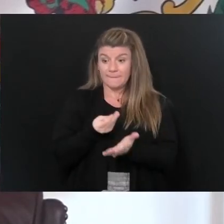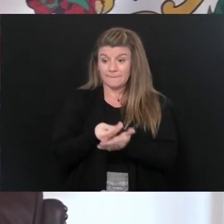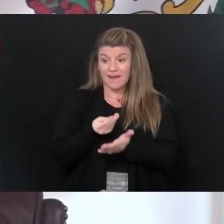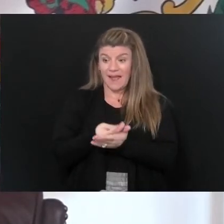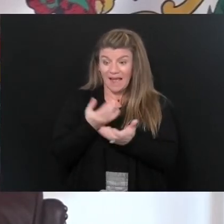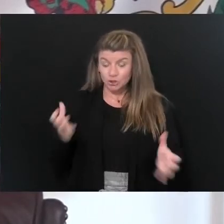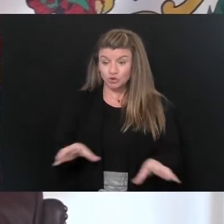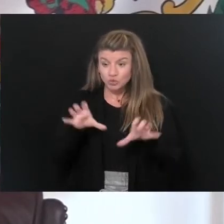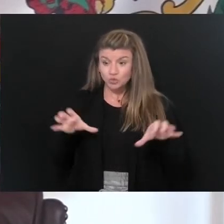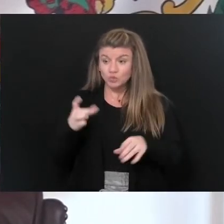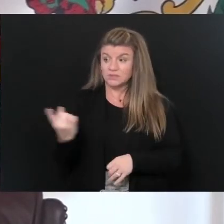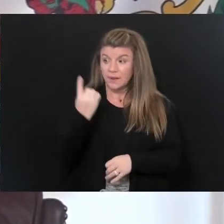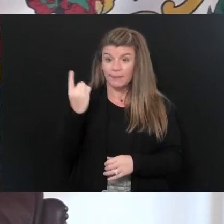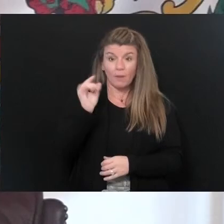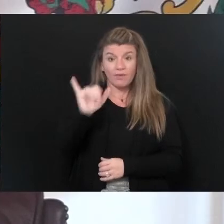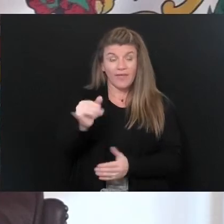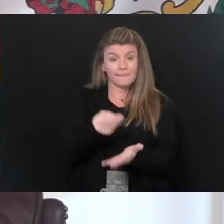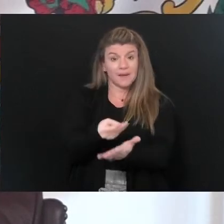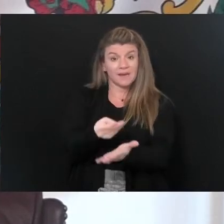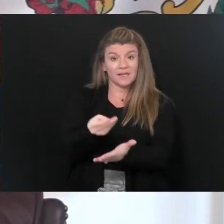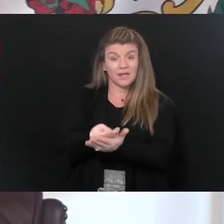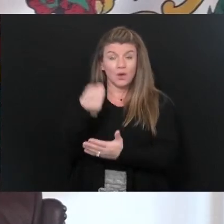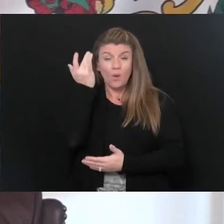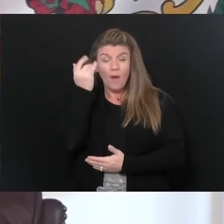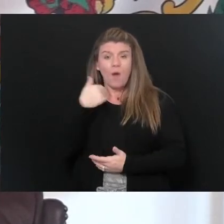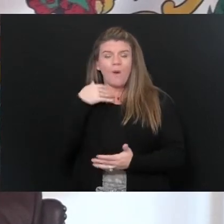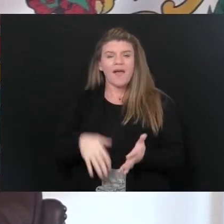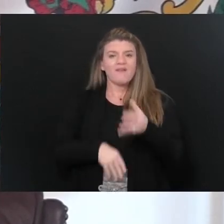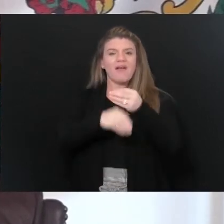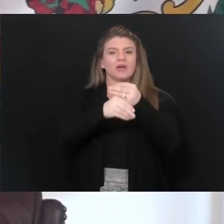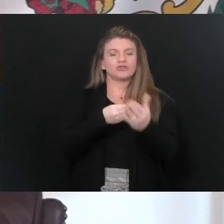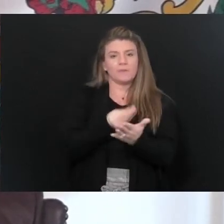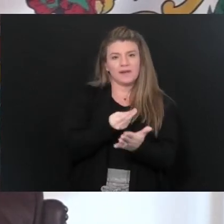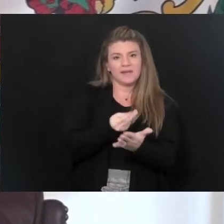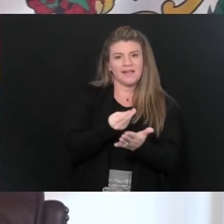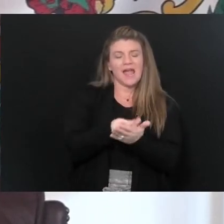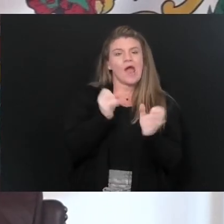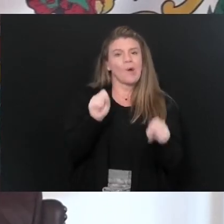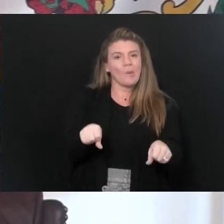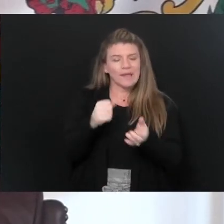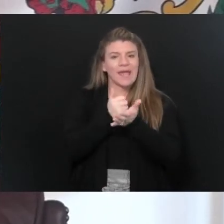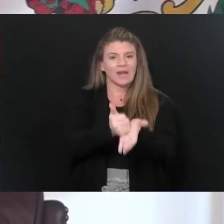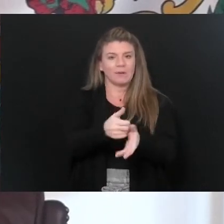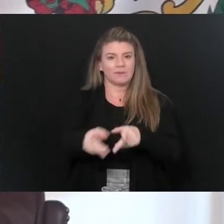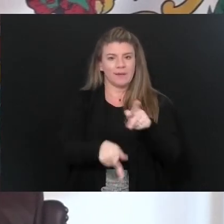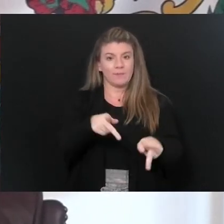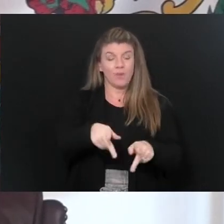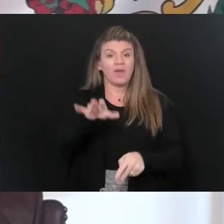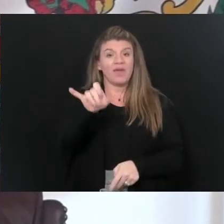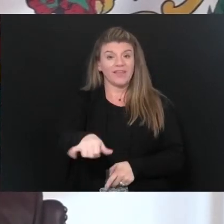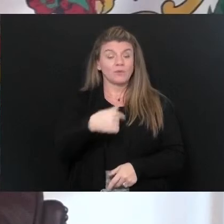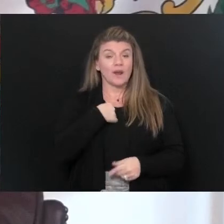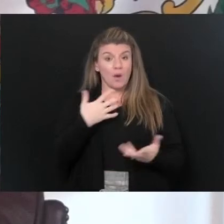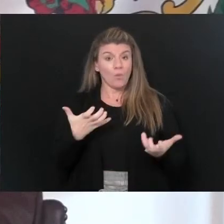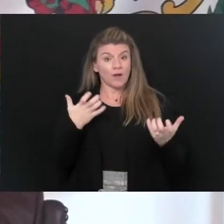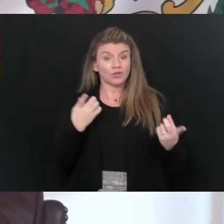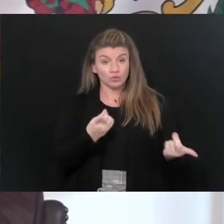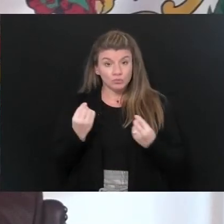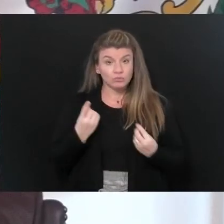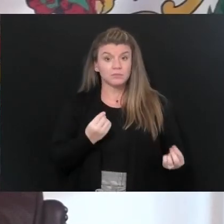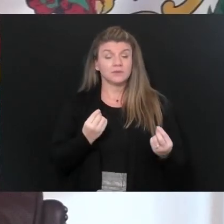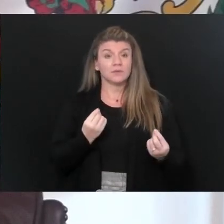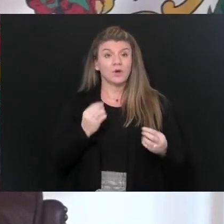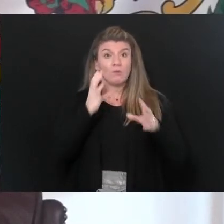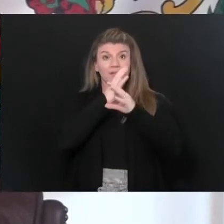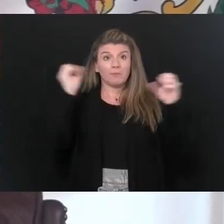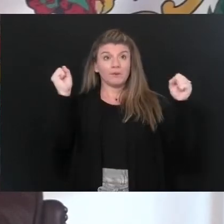something with those dollars because we've got extra dollars and we can help the people, that's exactly what I did when the president came